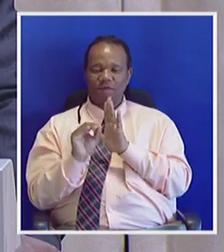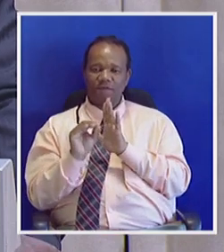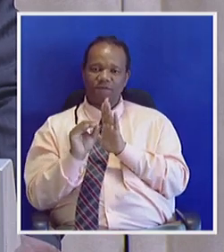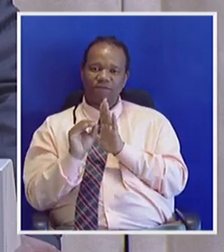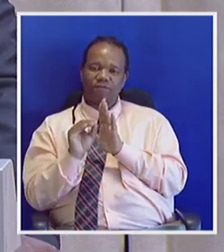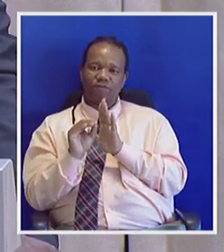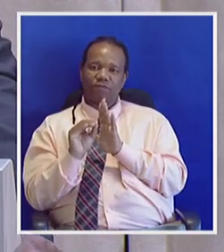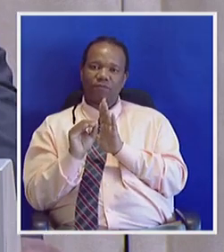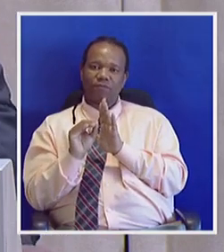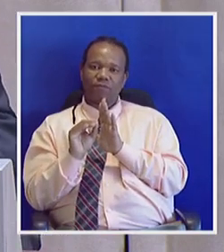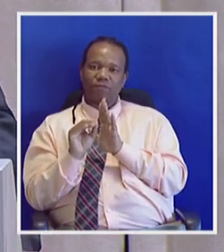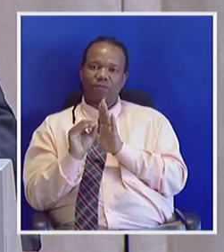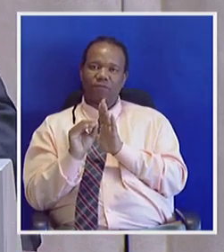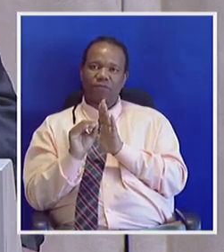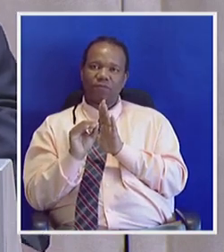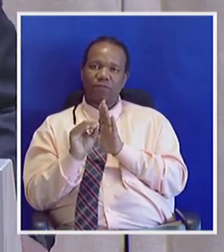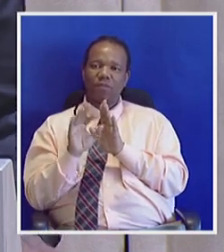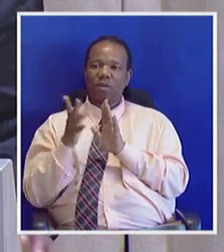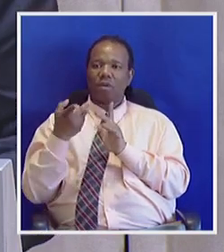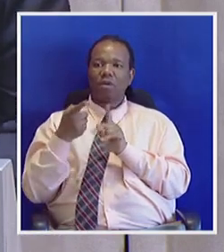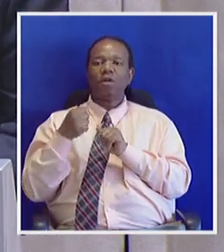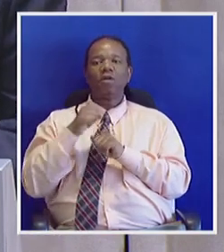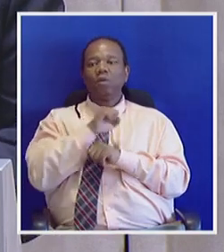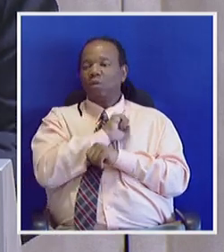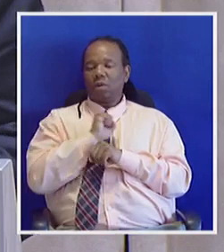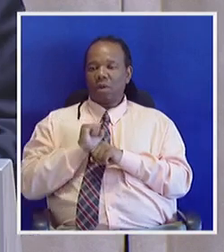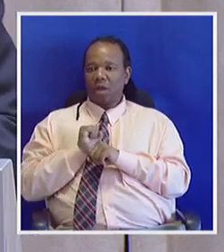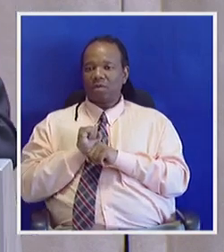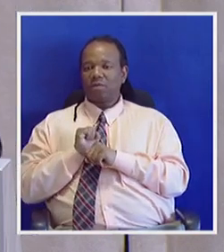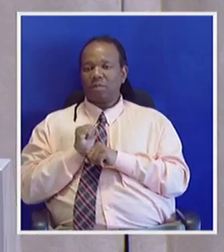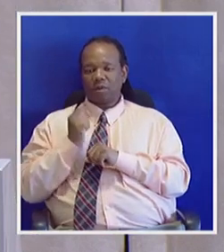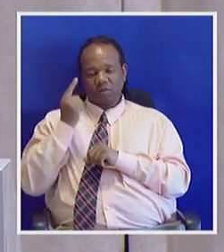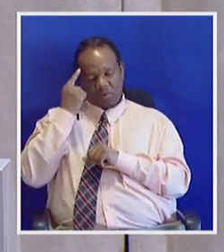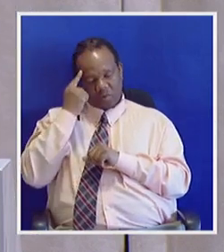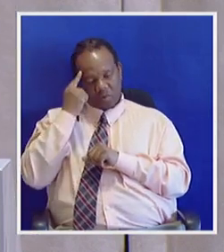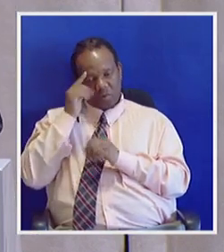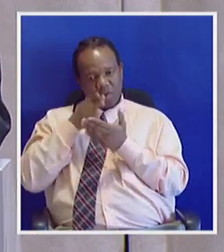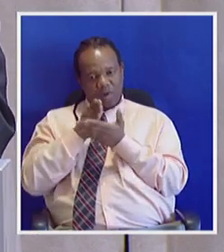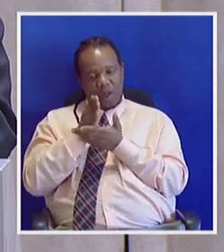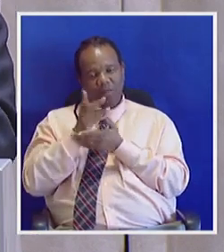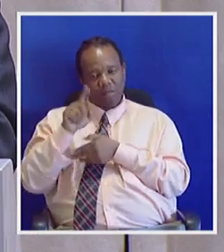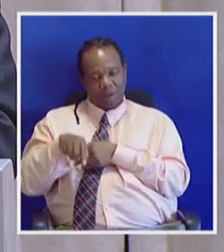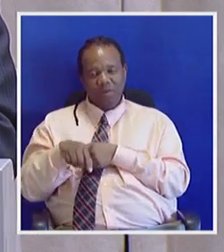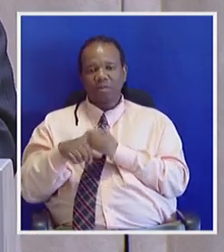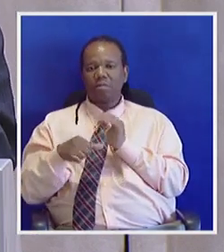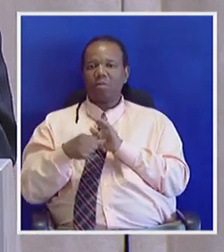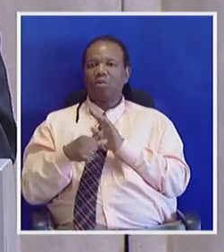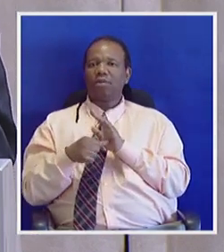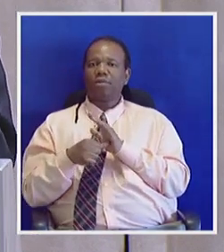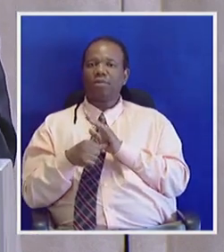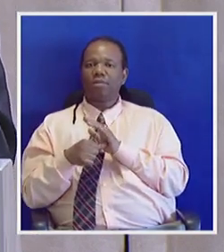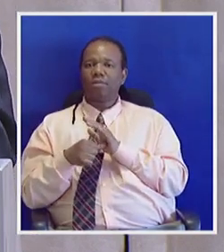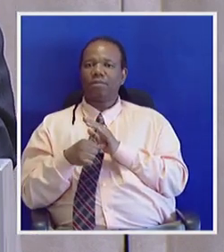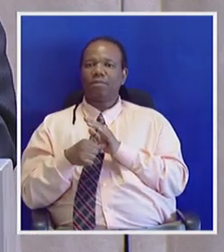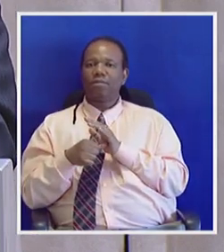tsa bona ka bana ho bohlokwa hore batho ba haeso haholoholo bana ba sebetsang ba dule ba ntse